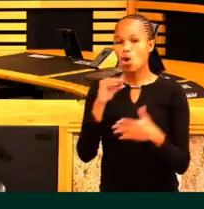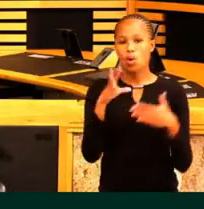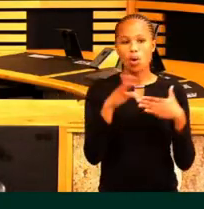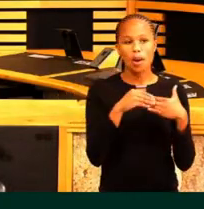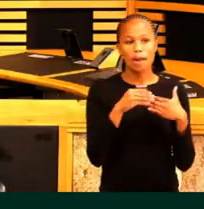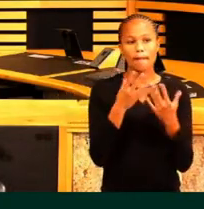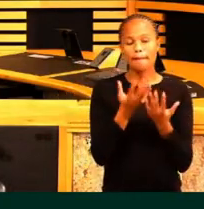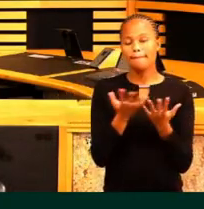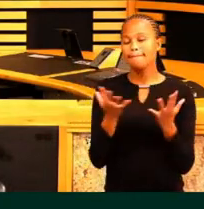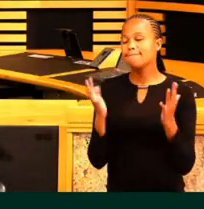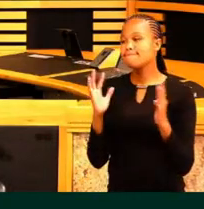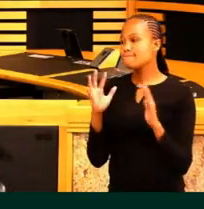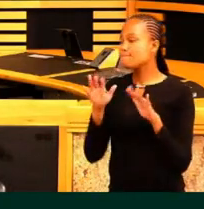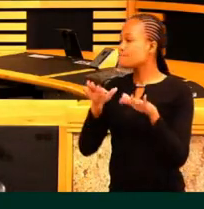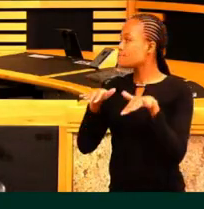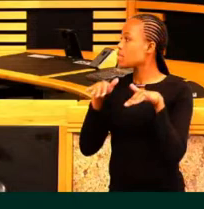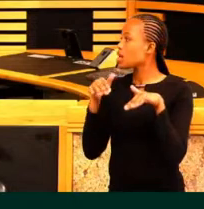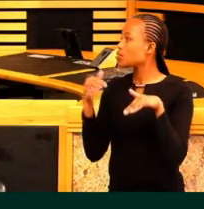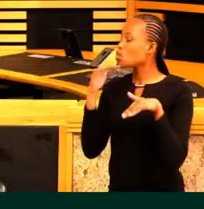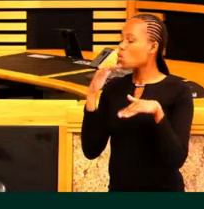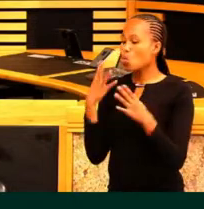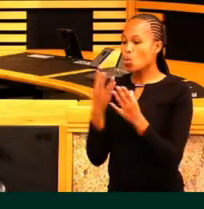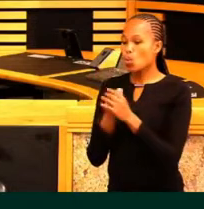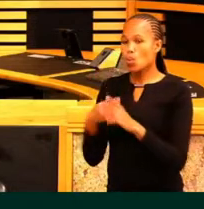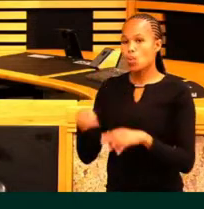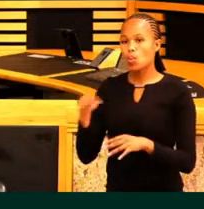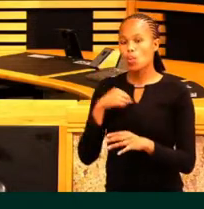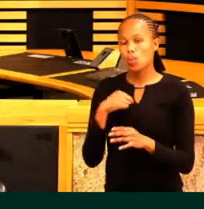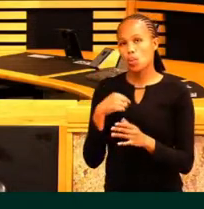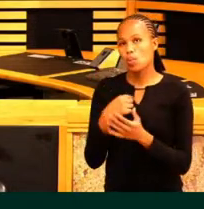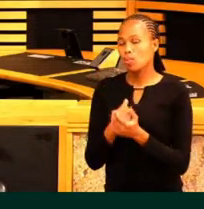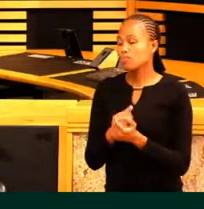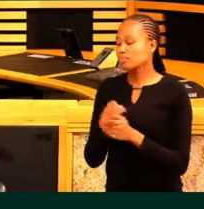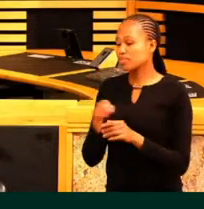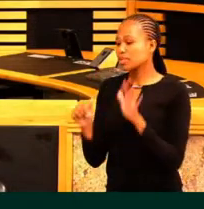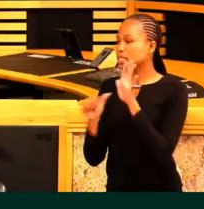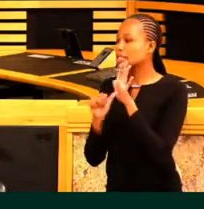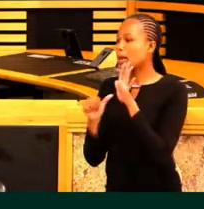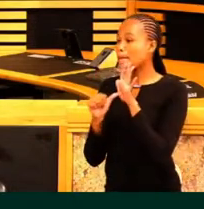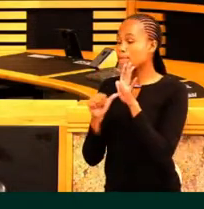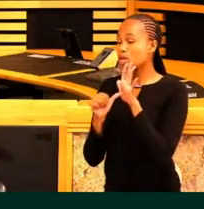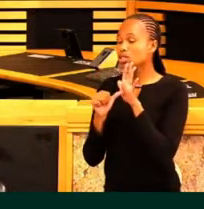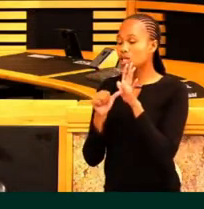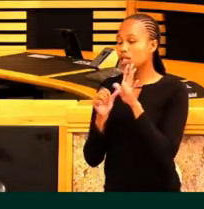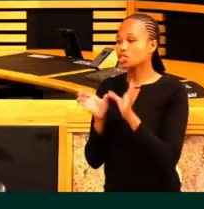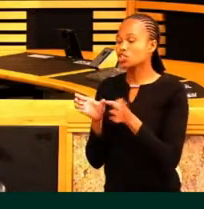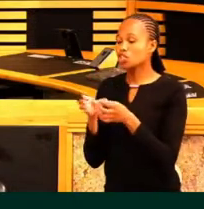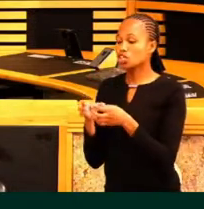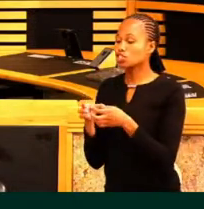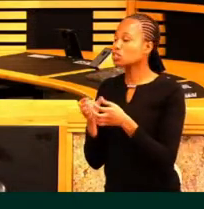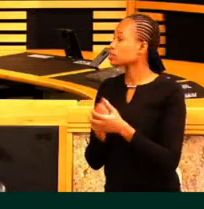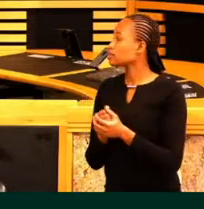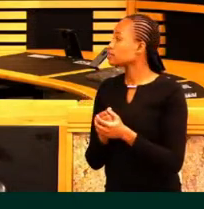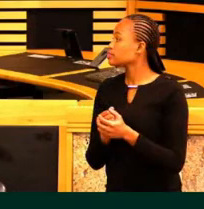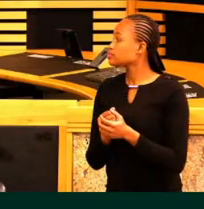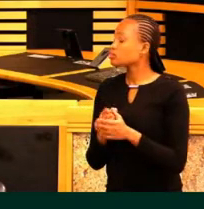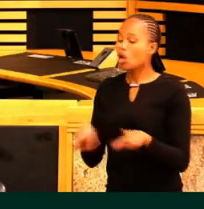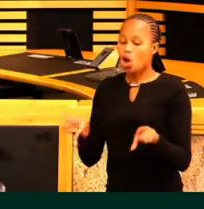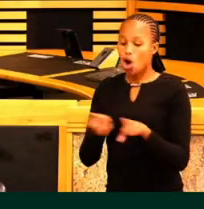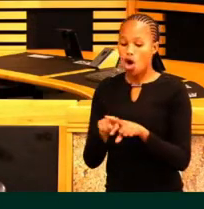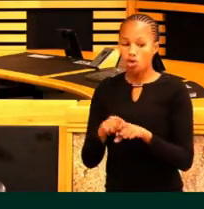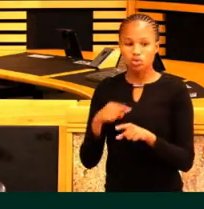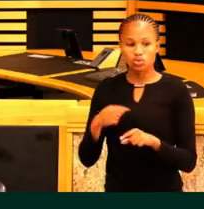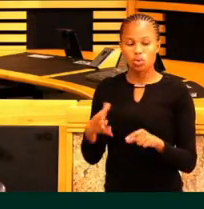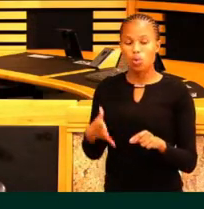legislature that have been part of us throughout this very important session we also want to extend